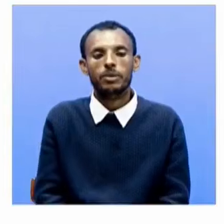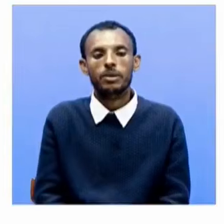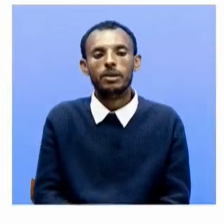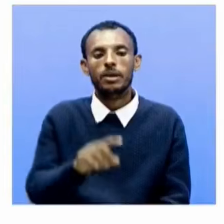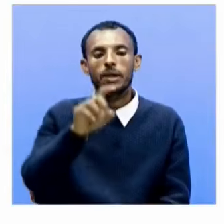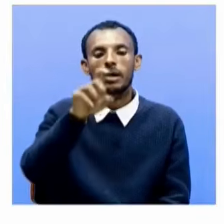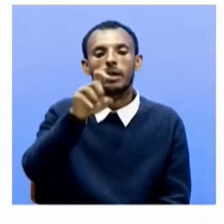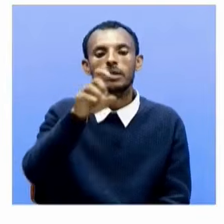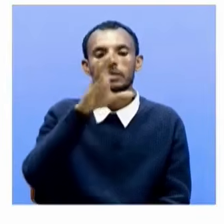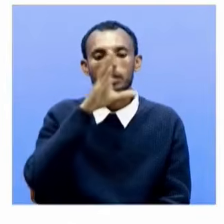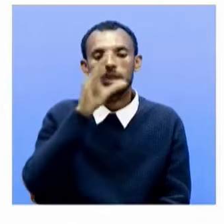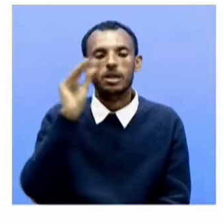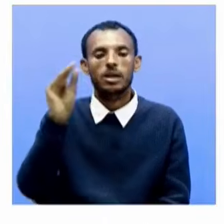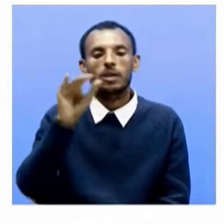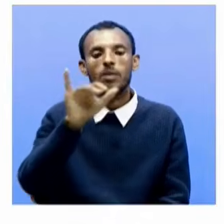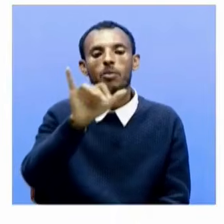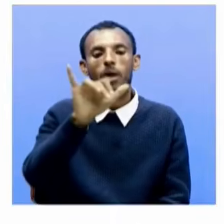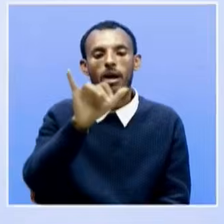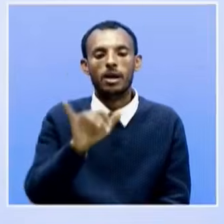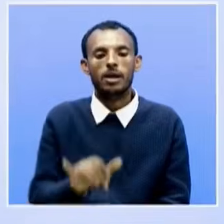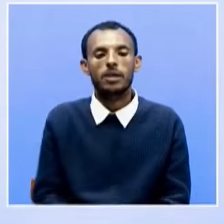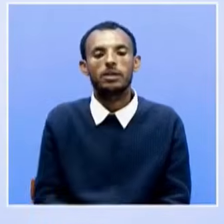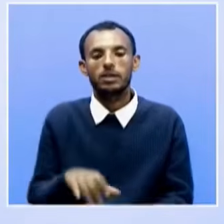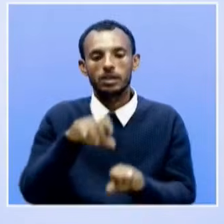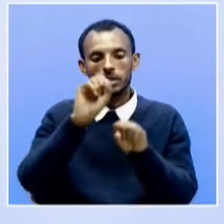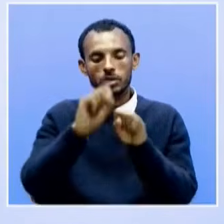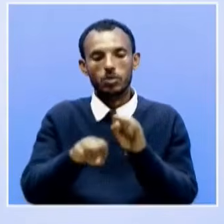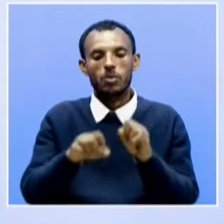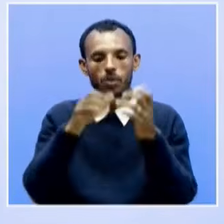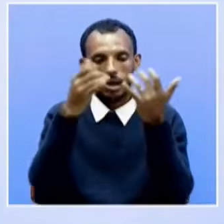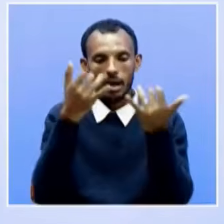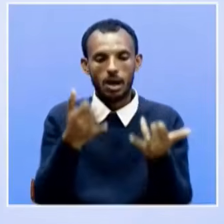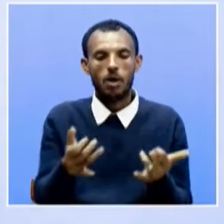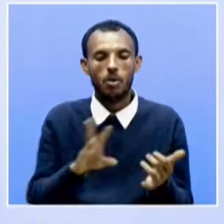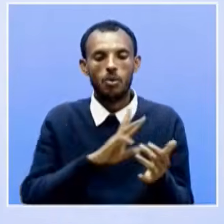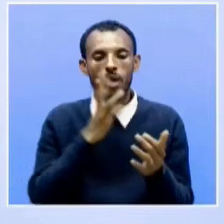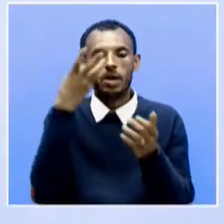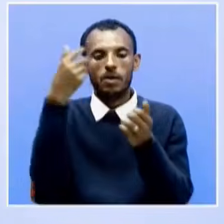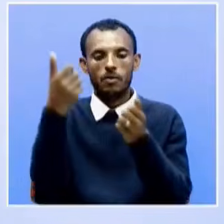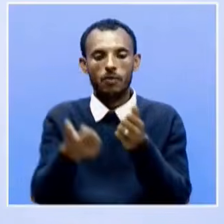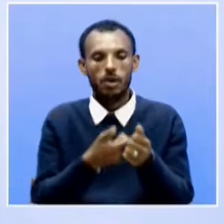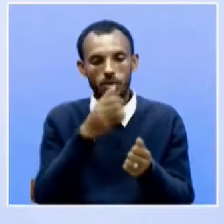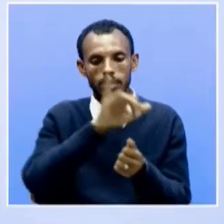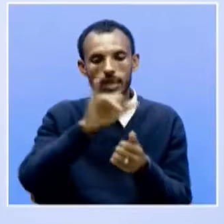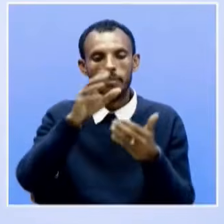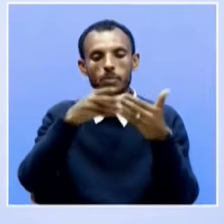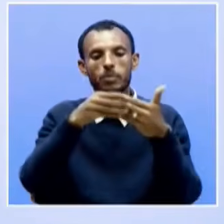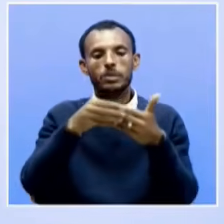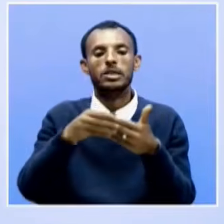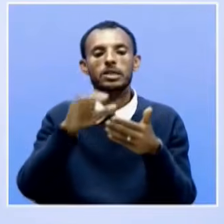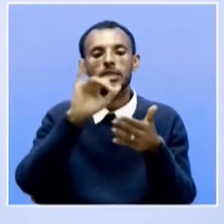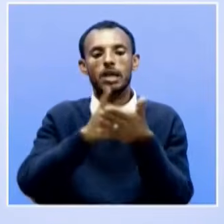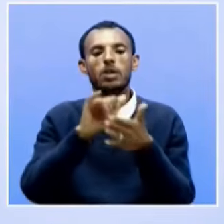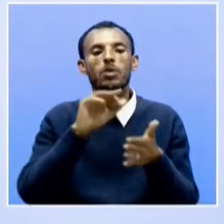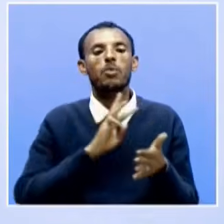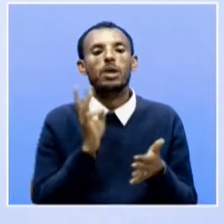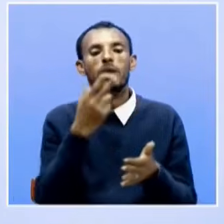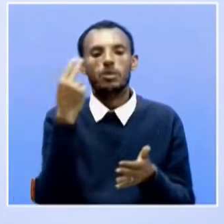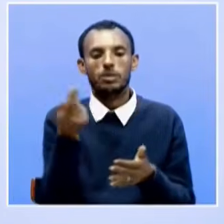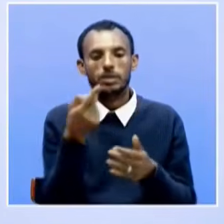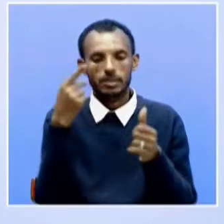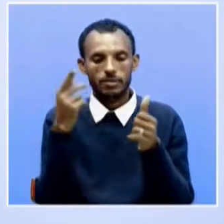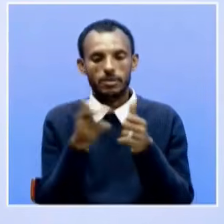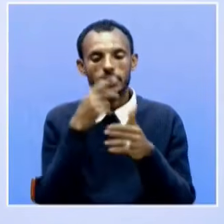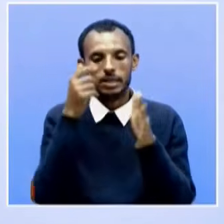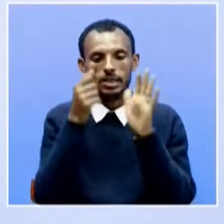x and y. Okay, so now we follow the same procedure that we used in the first